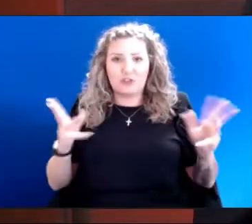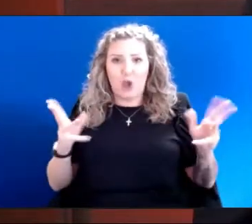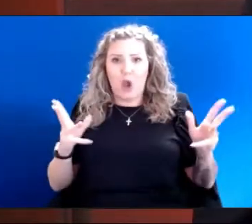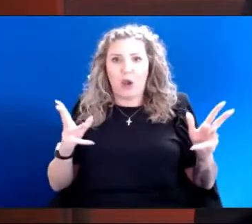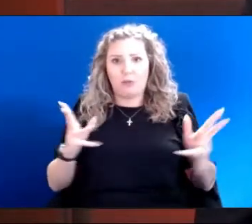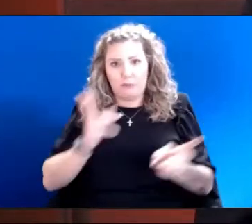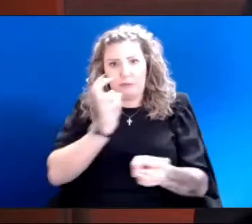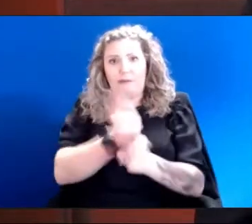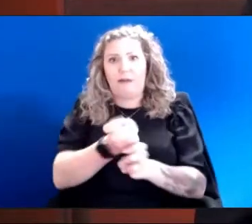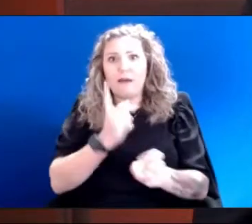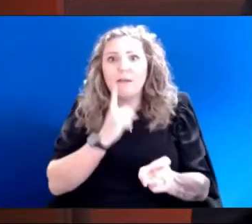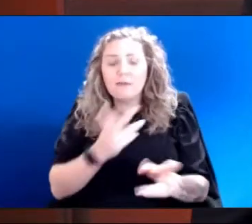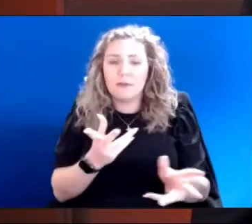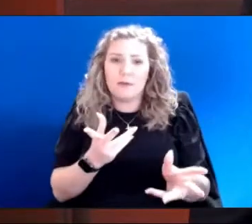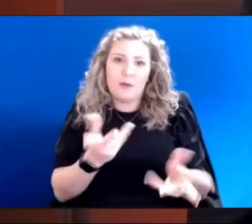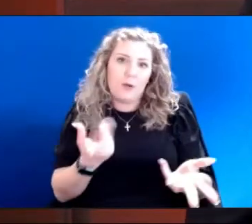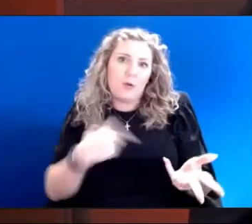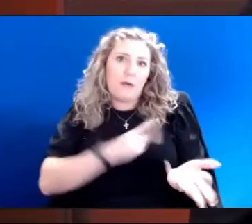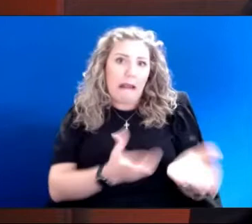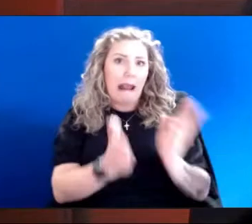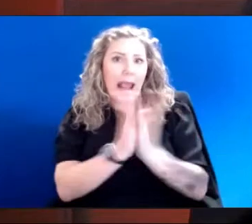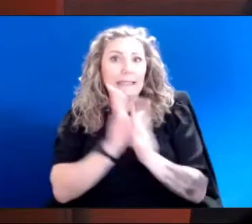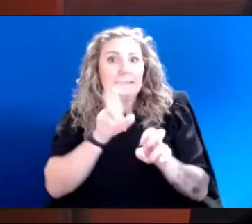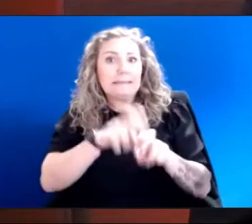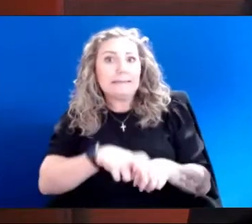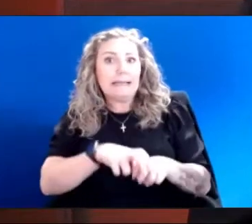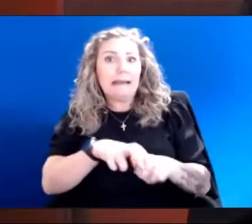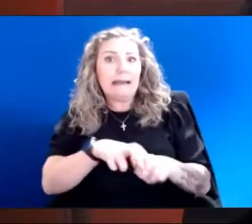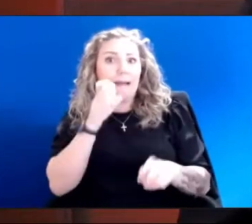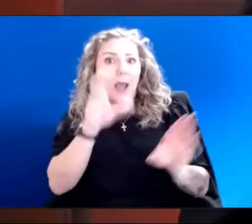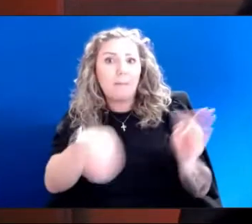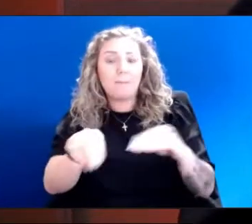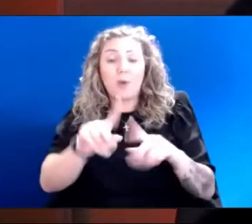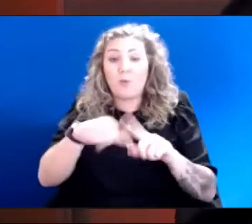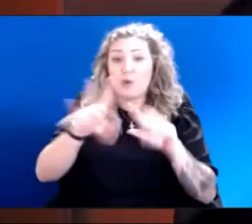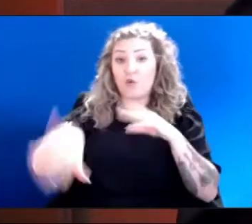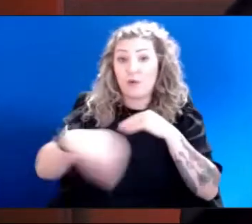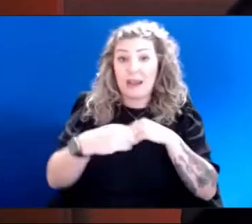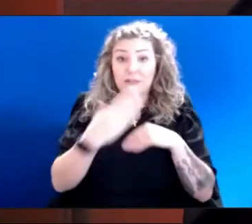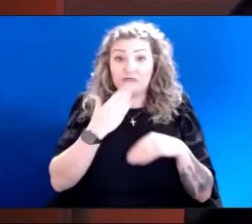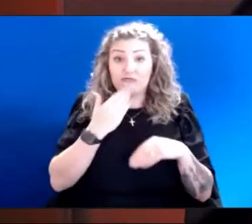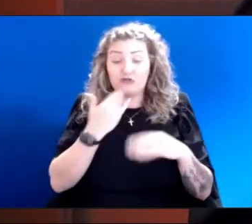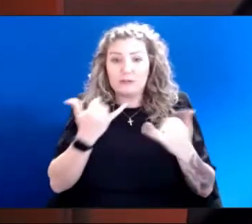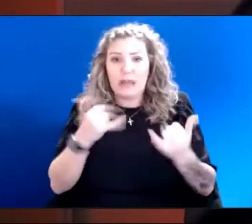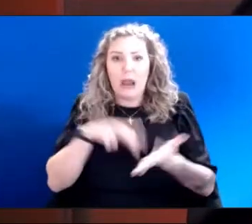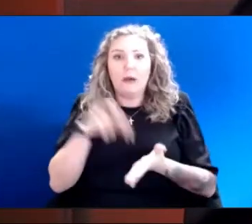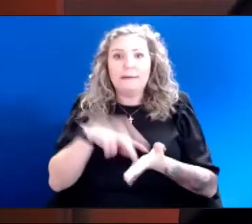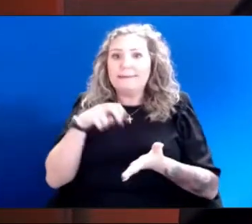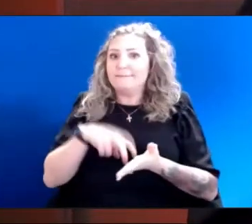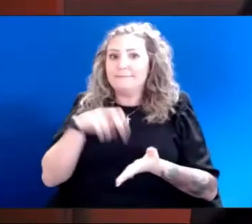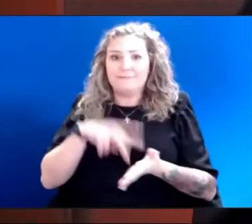that we have to ask them to do. When you actually add sugar to that, now you've got this hyperactivity. We